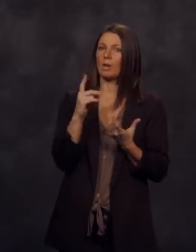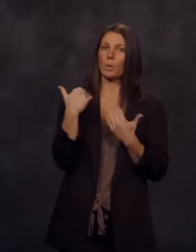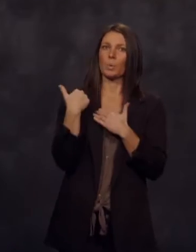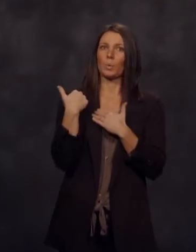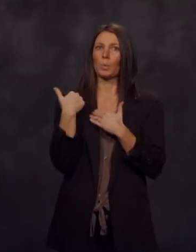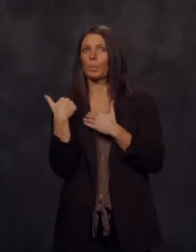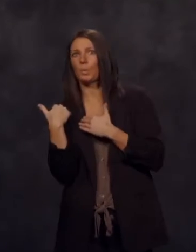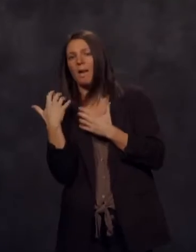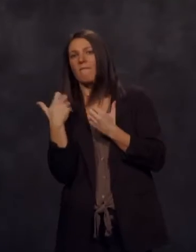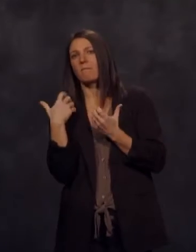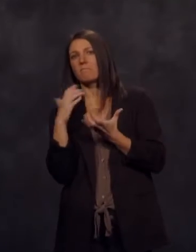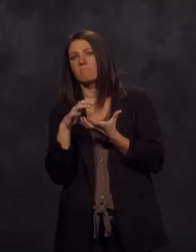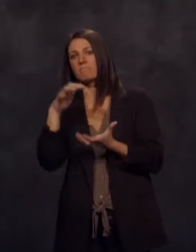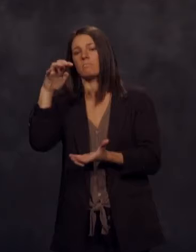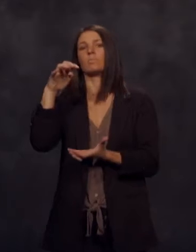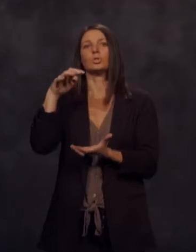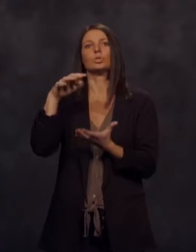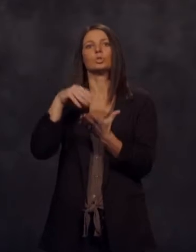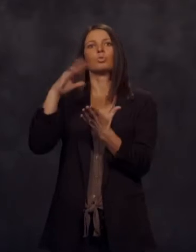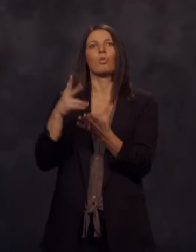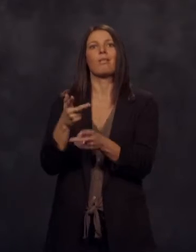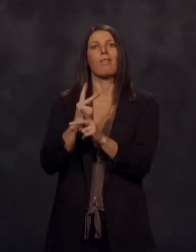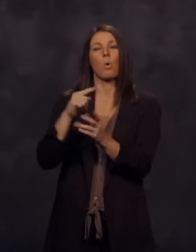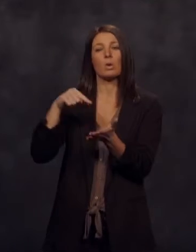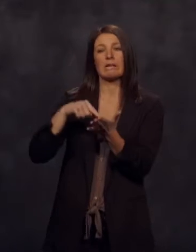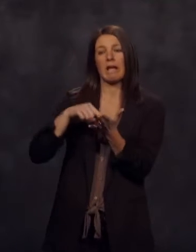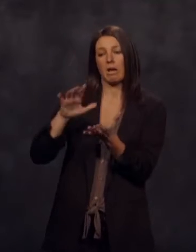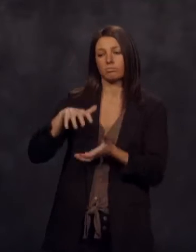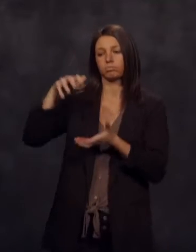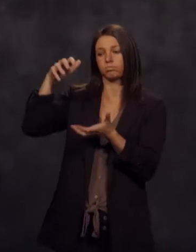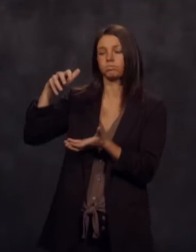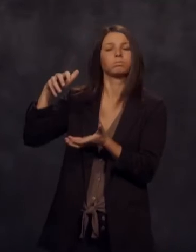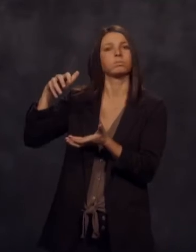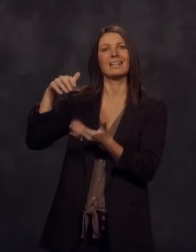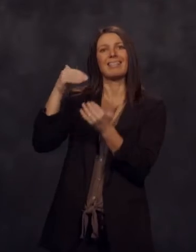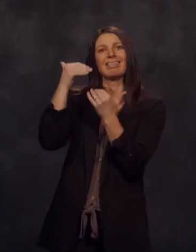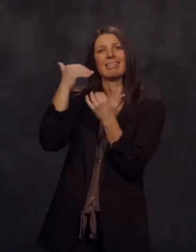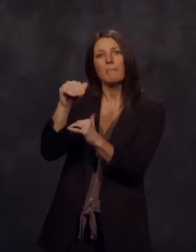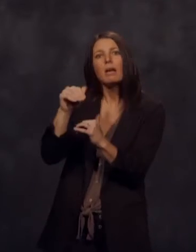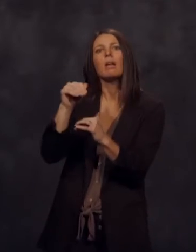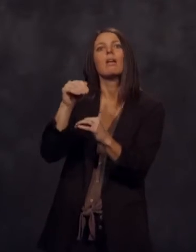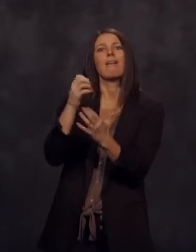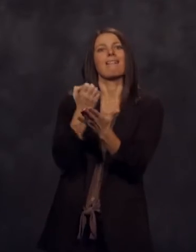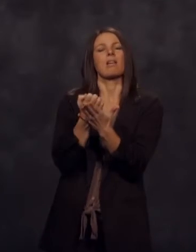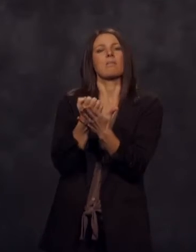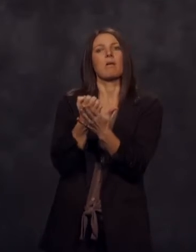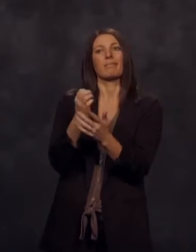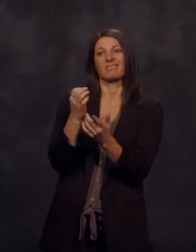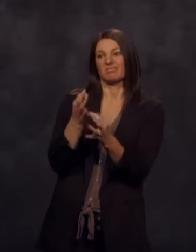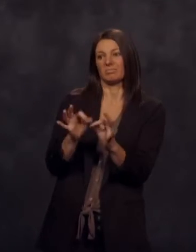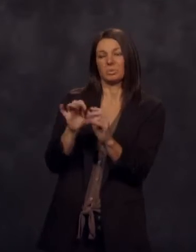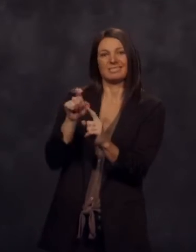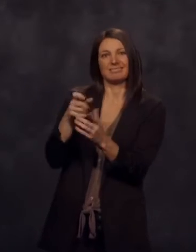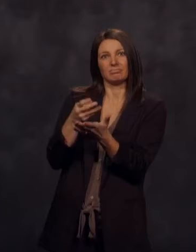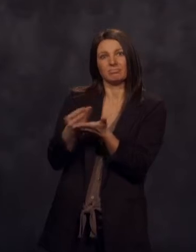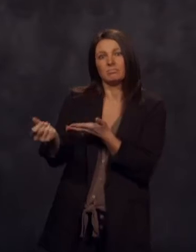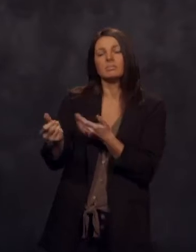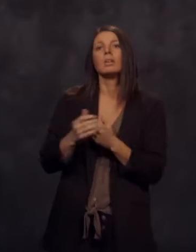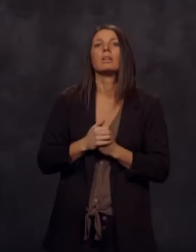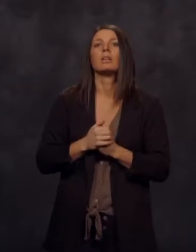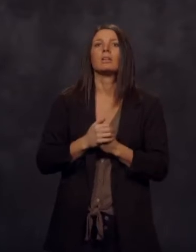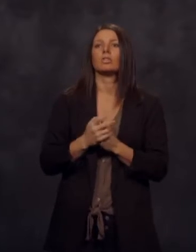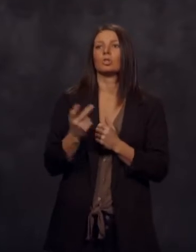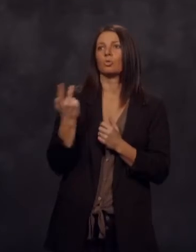burden of student loan debt, and talk about this as a limiting economic factor. And for us